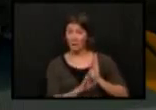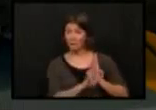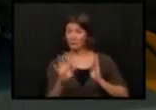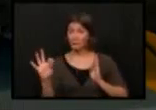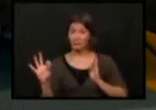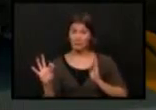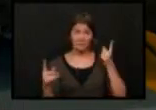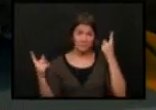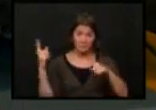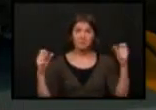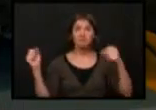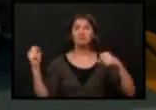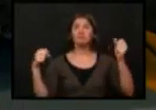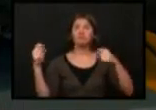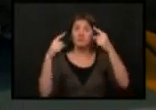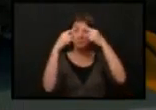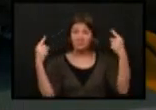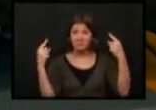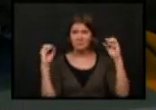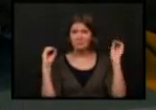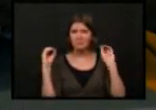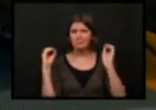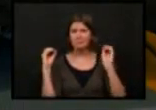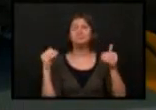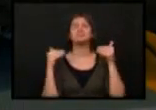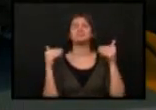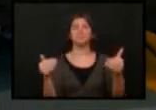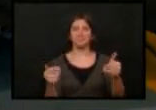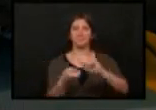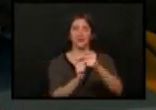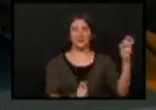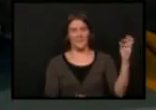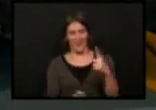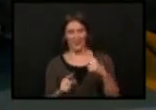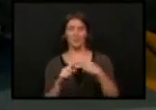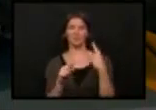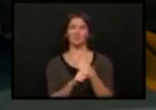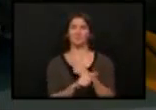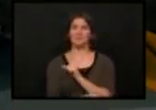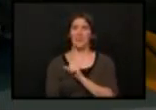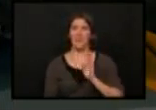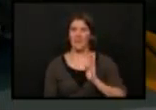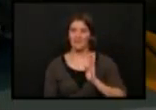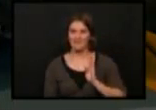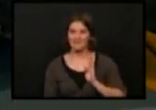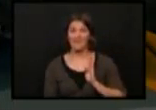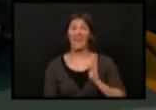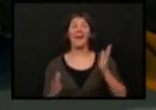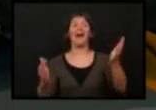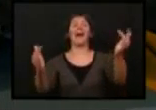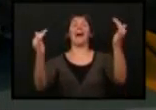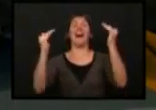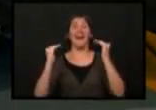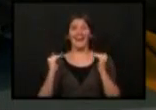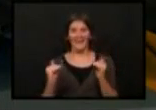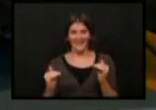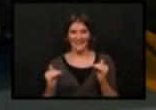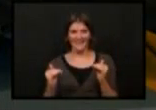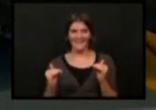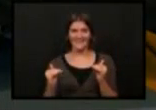in favor, please say aye. Aye. Aye. Any opposed or abstaining? That carries 5-0. Next matter on the agenda